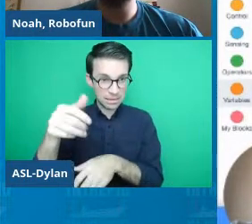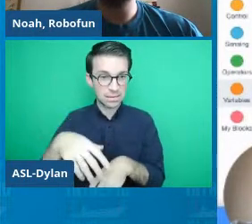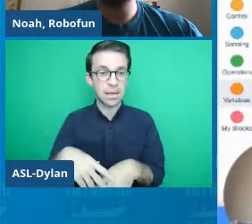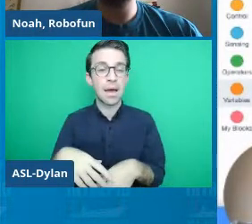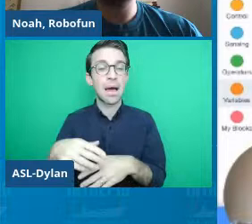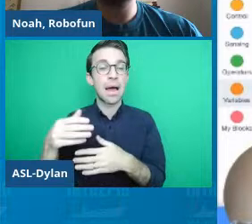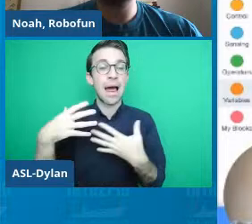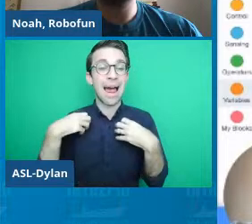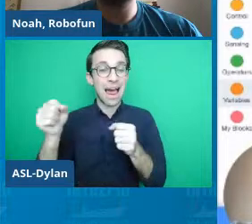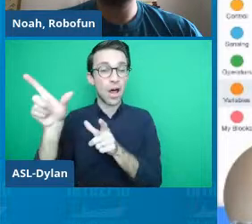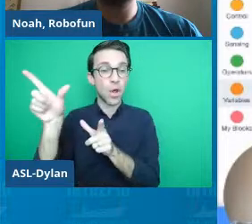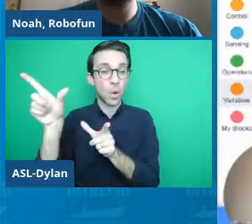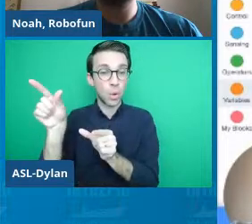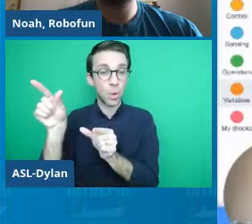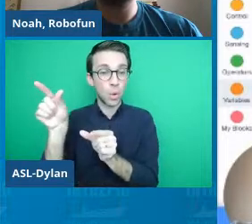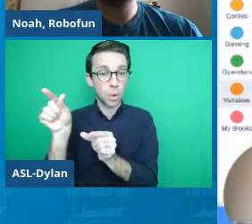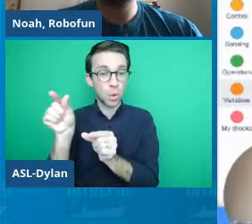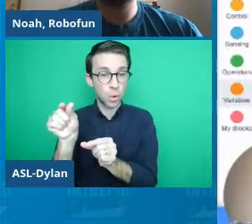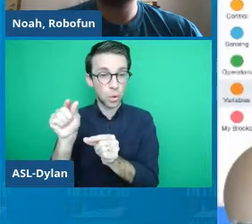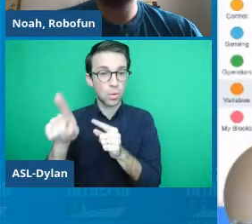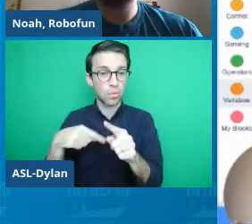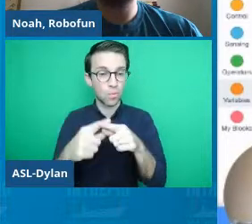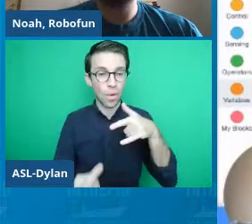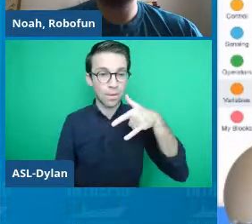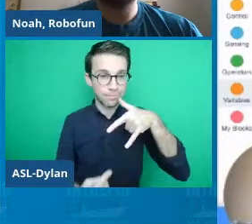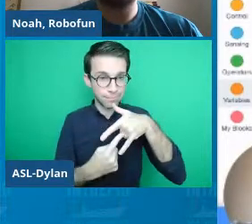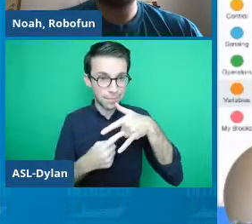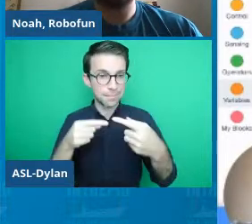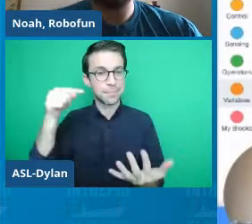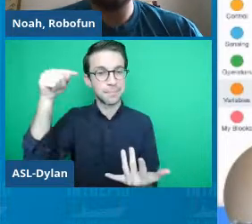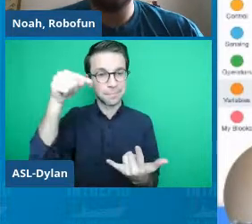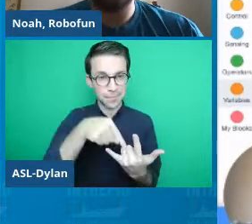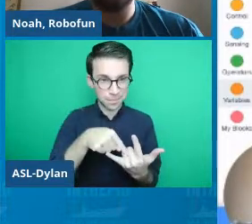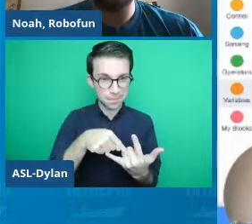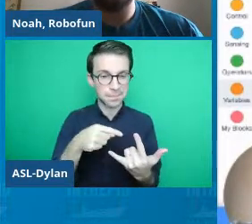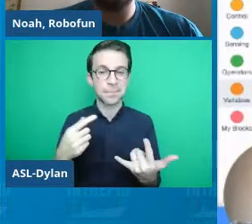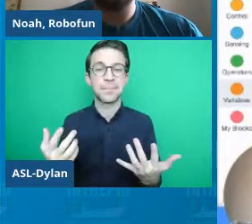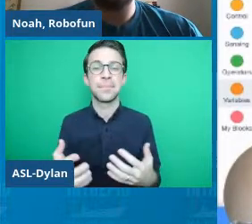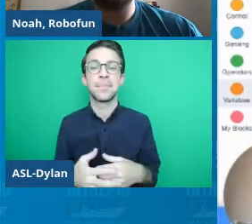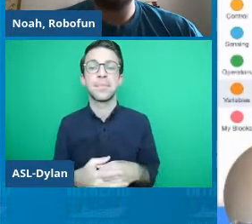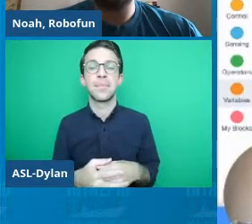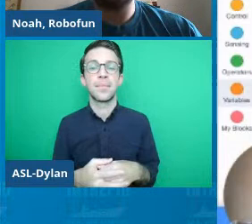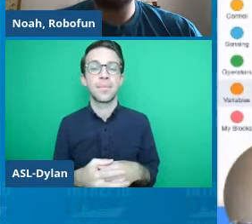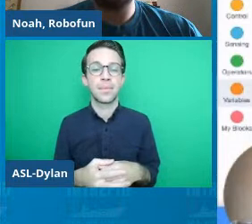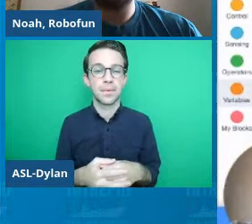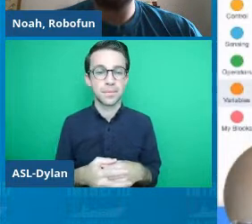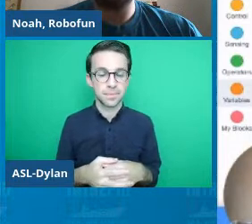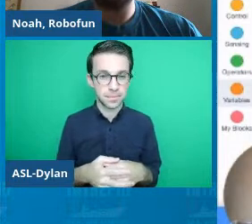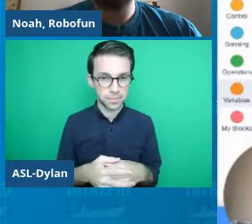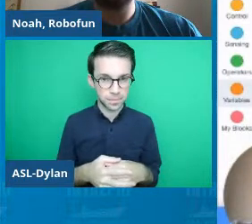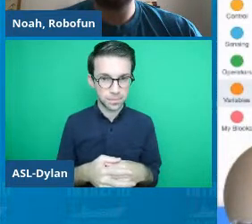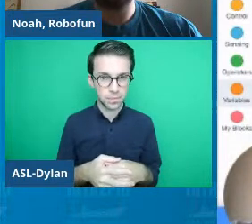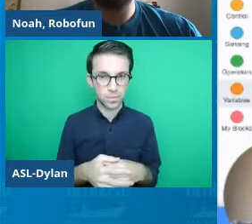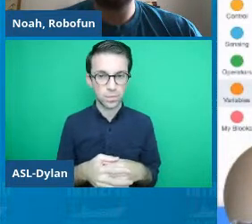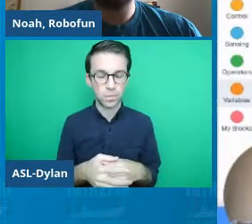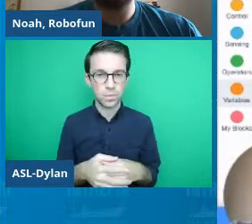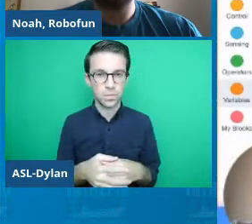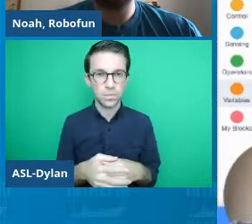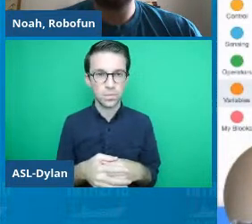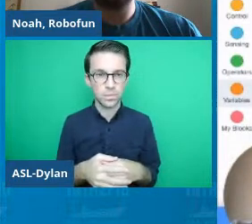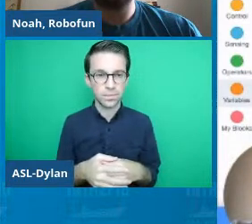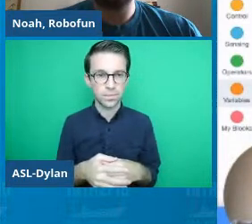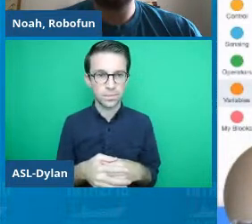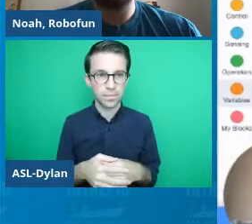go down when the lasers that the other ship shot hit